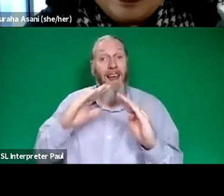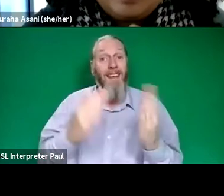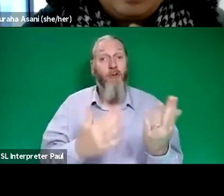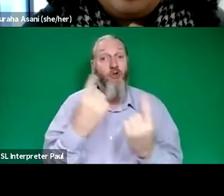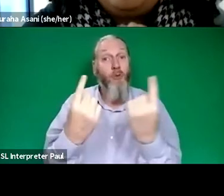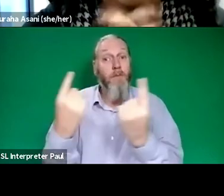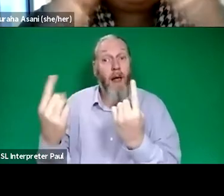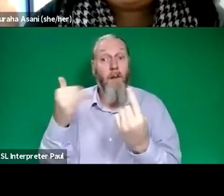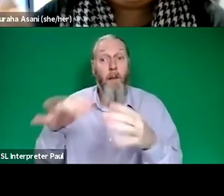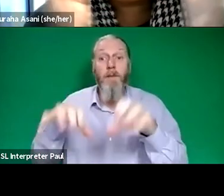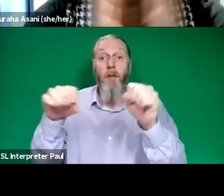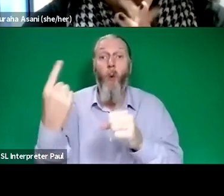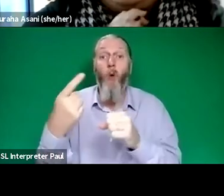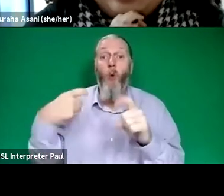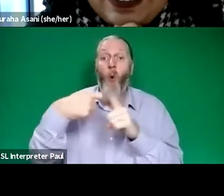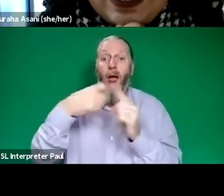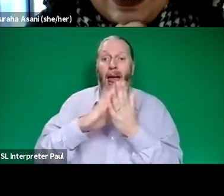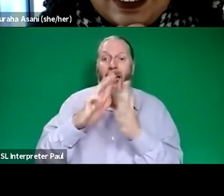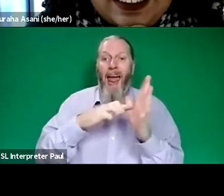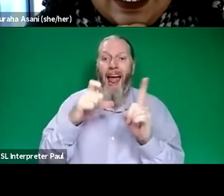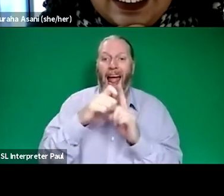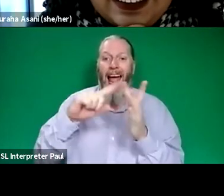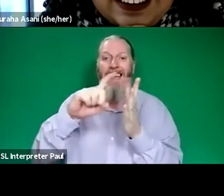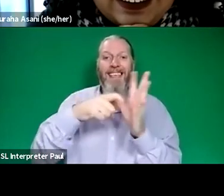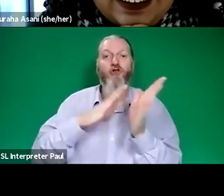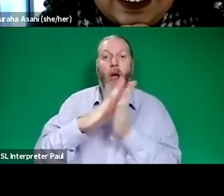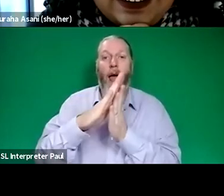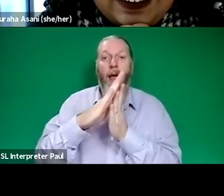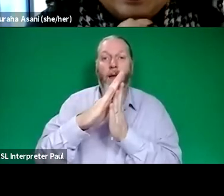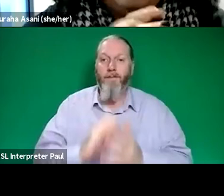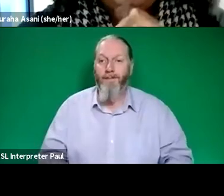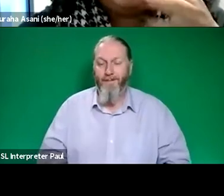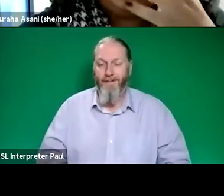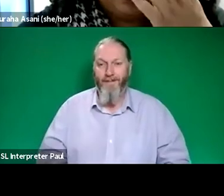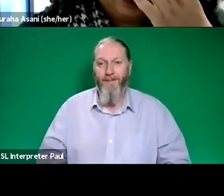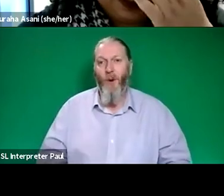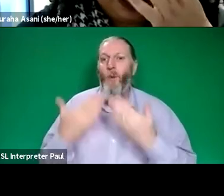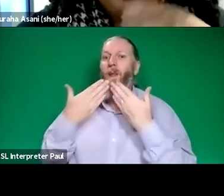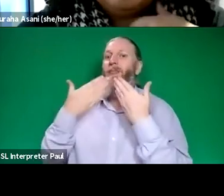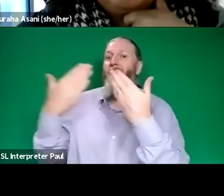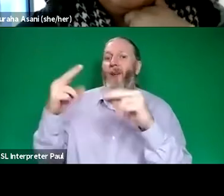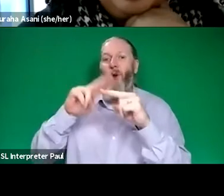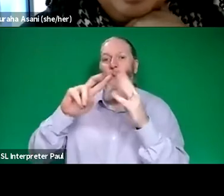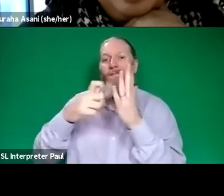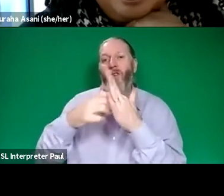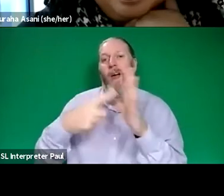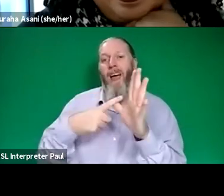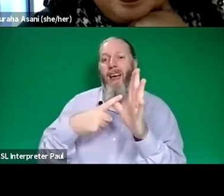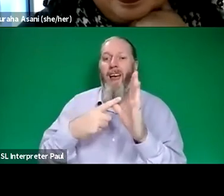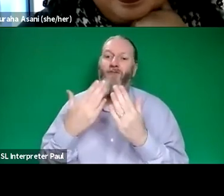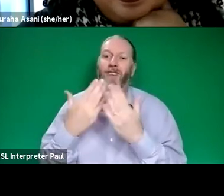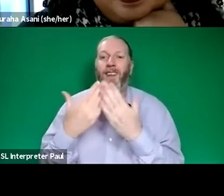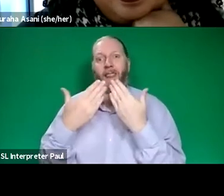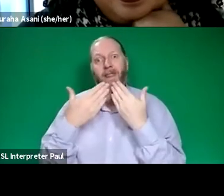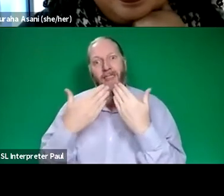Khadija. Over to you, Khadija. Thank you so much, Faraha, and I really appreciate you holding me and holding everyone